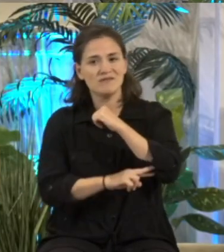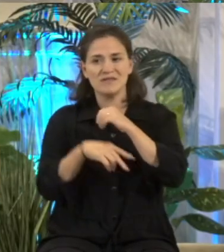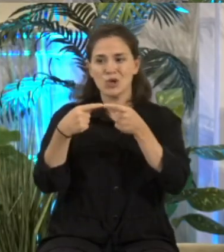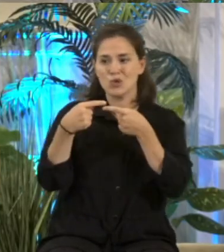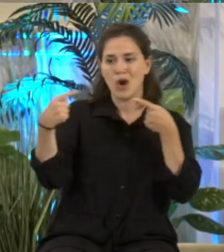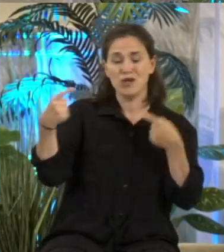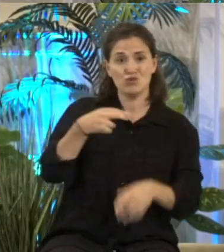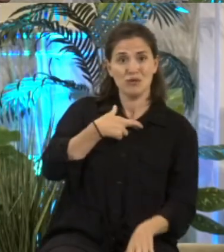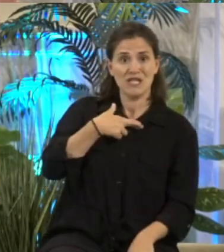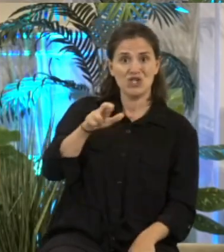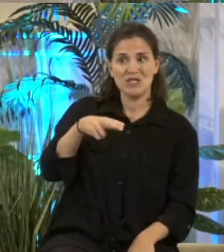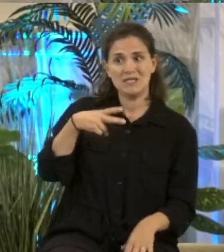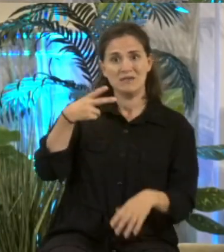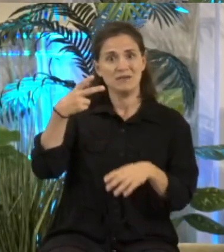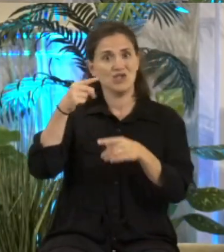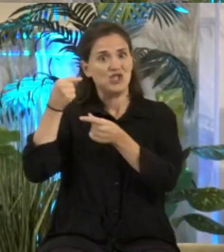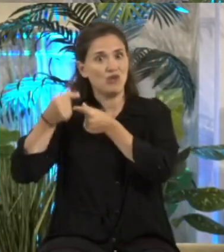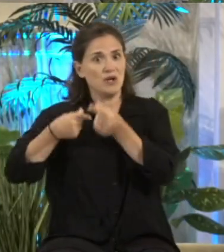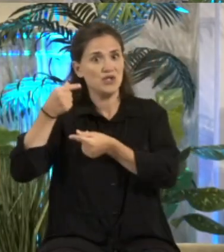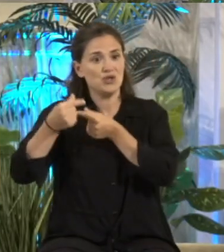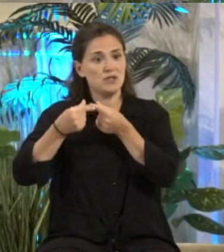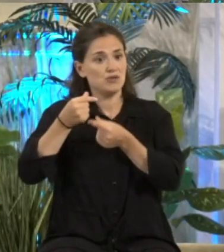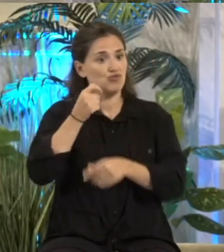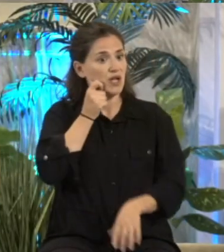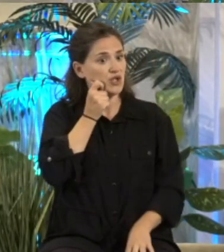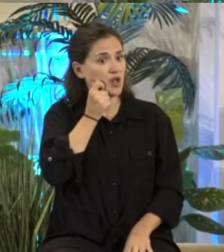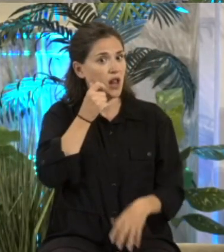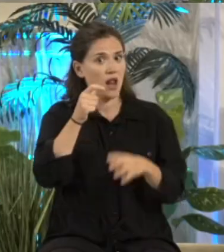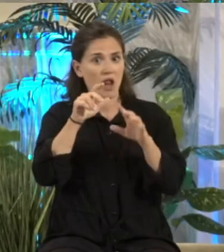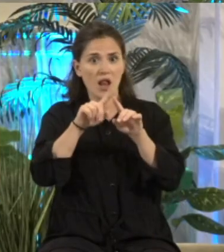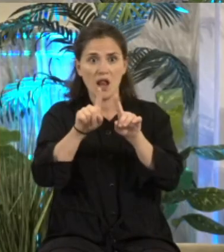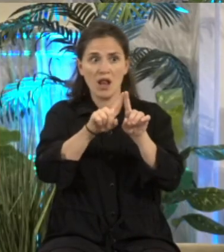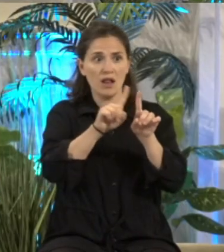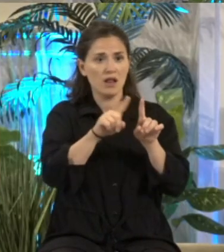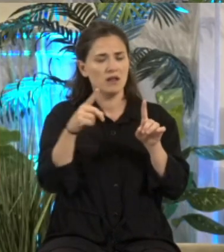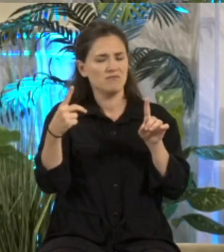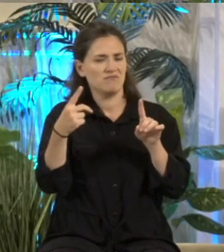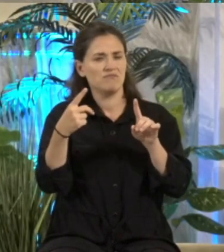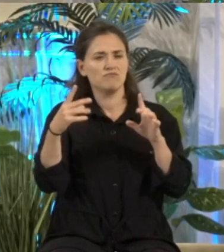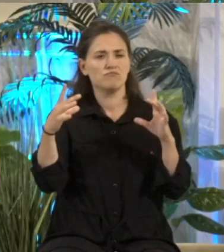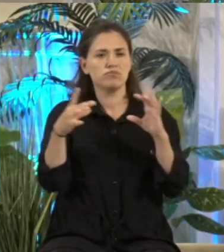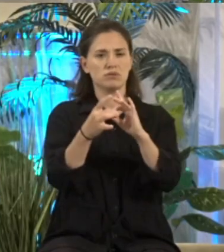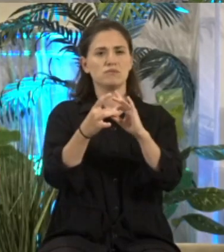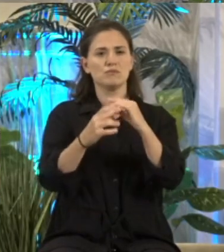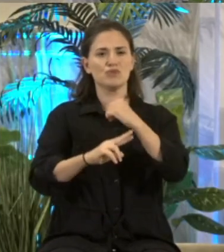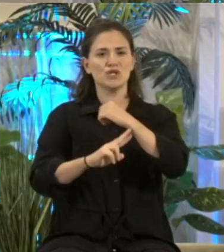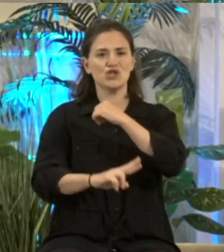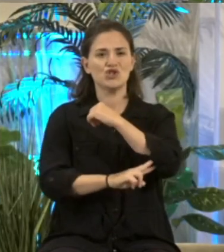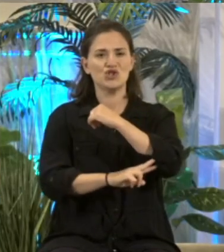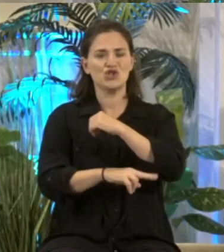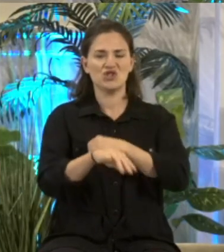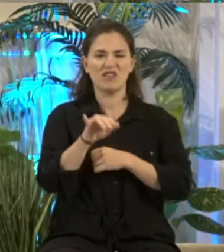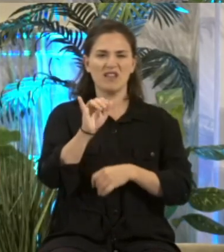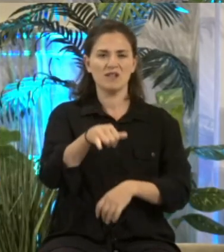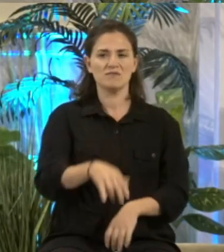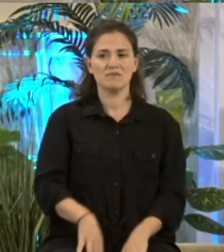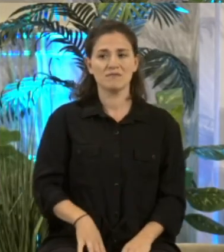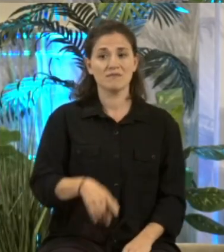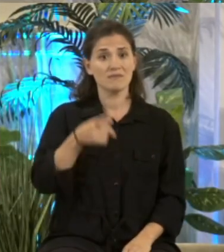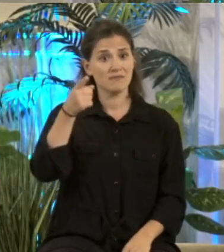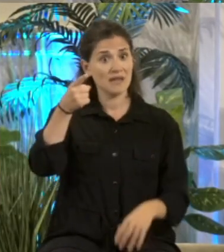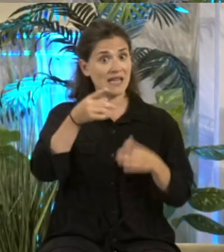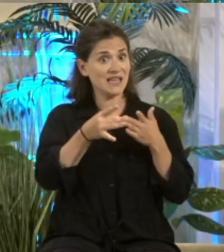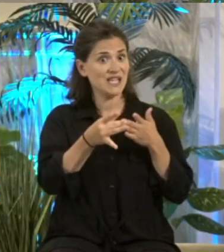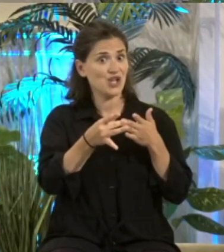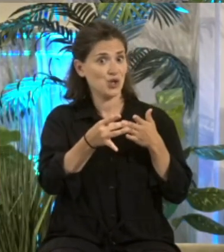and racial and generational differences and all kinds of differences. The kind that creates space where people can